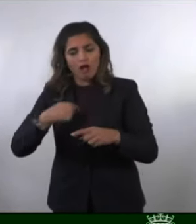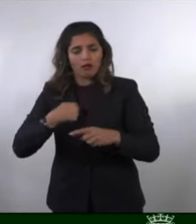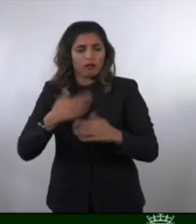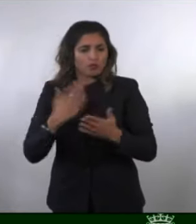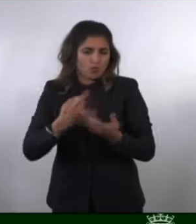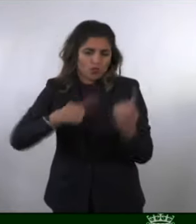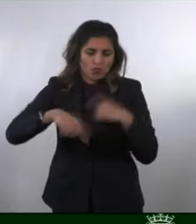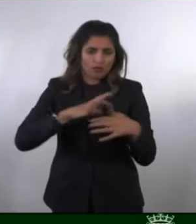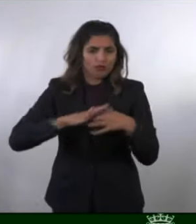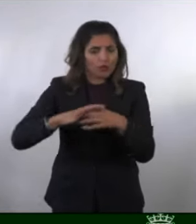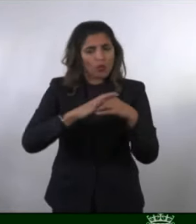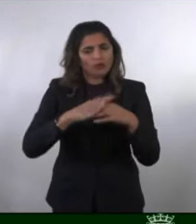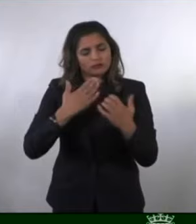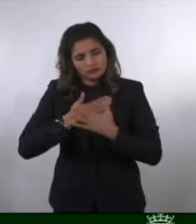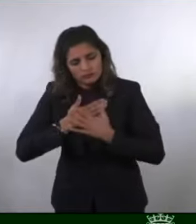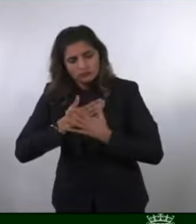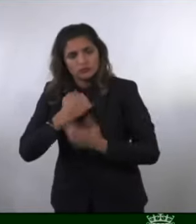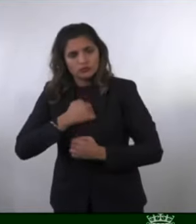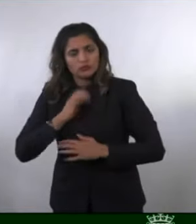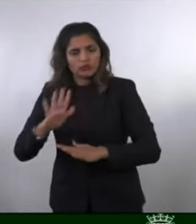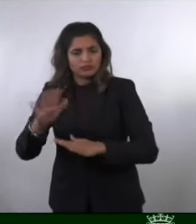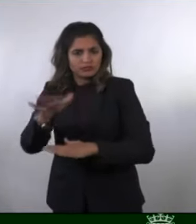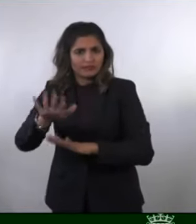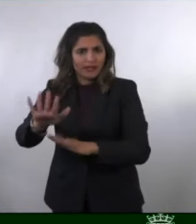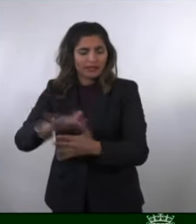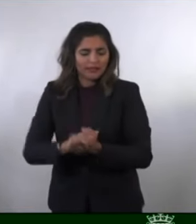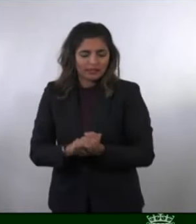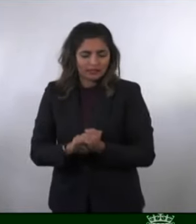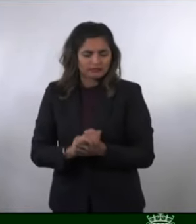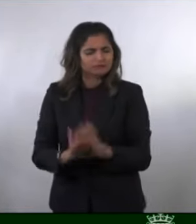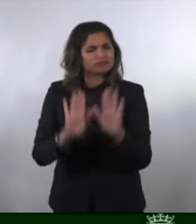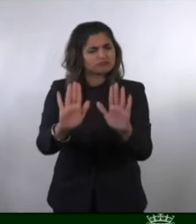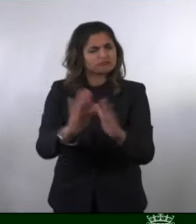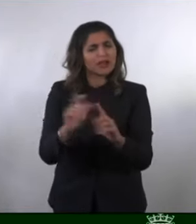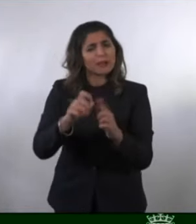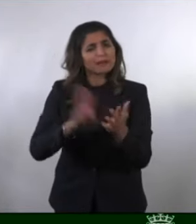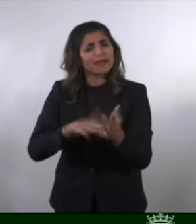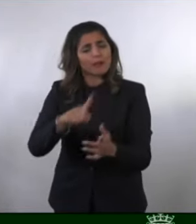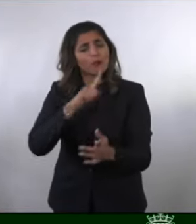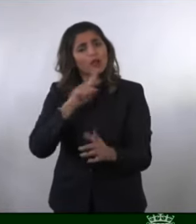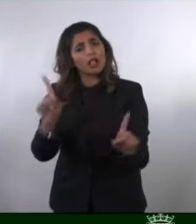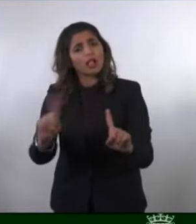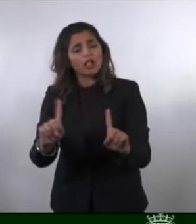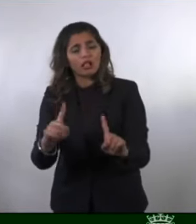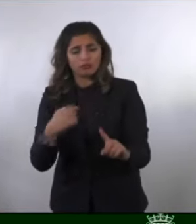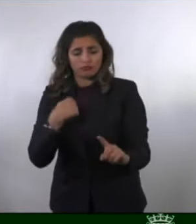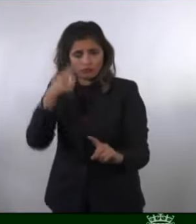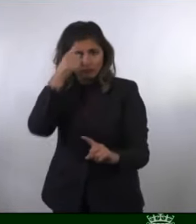the level R1 level as a time-specific